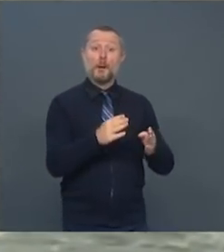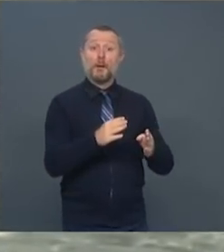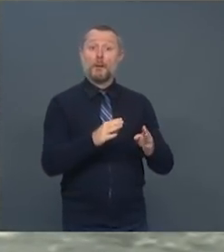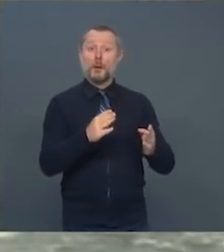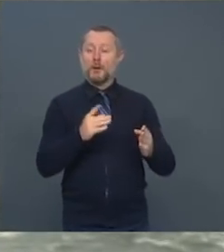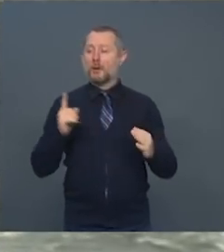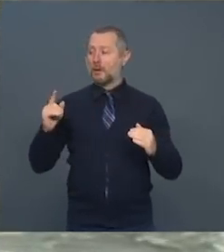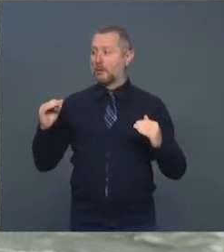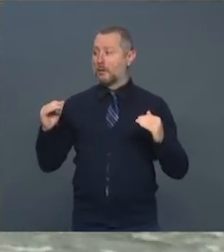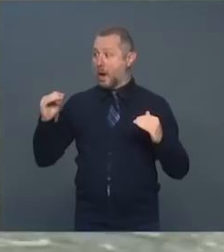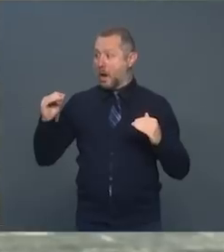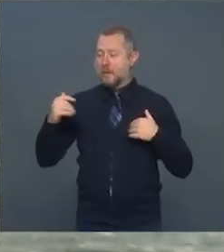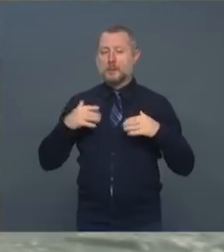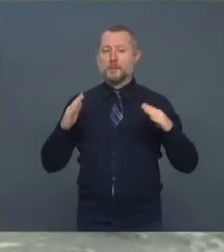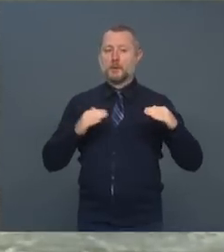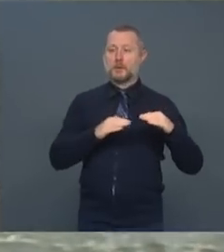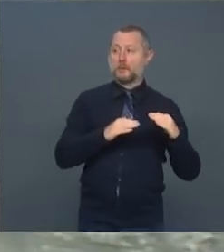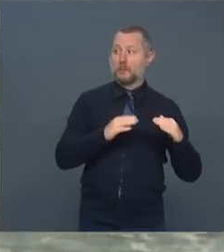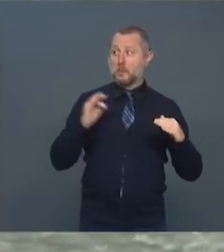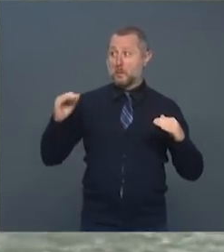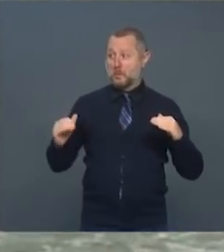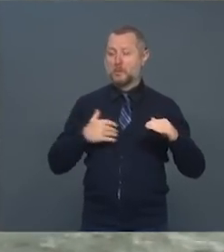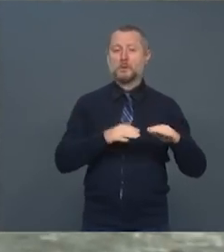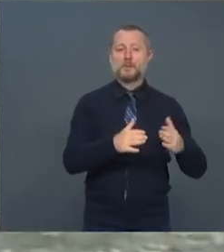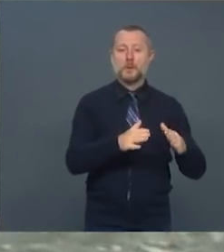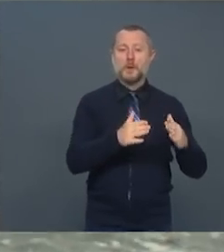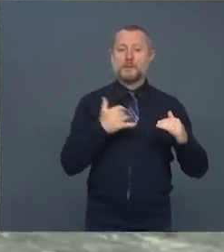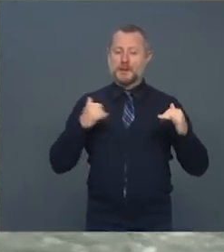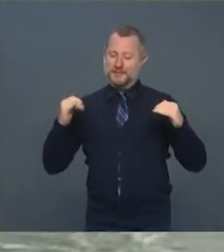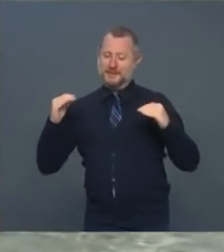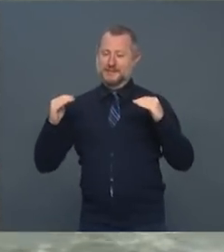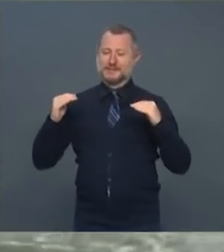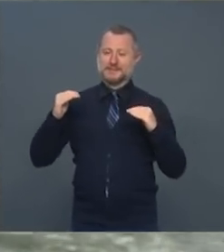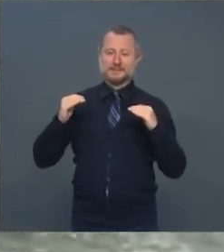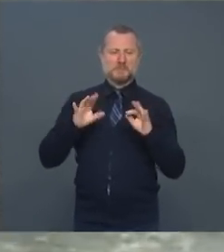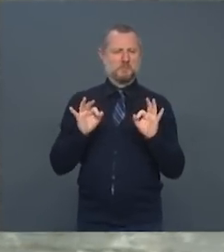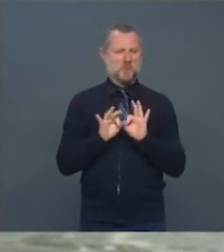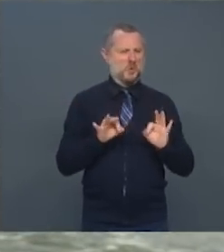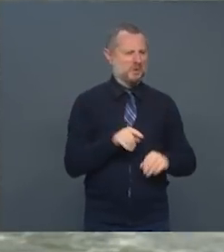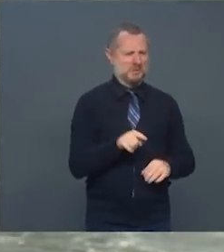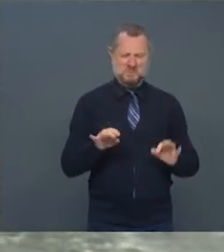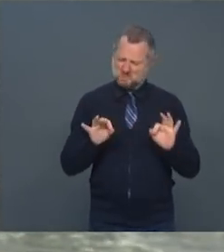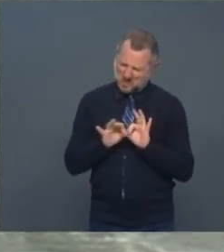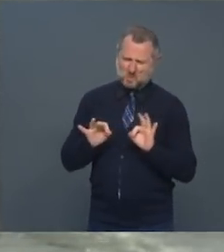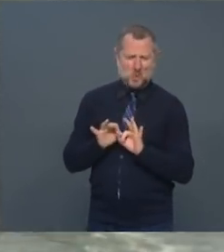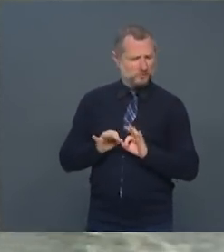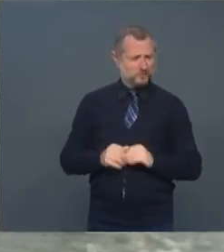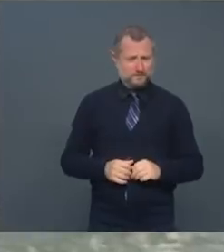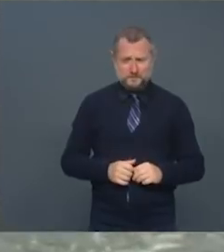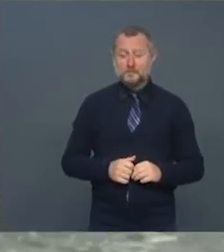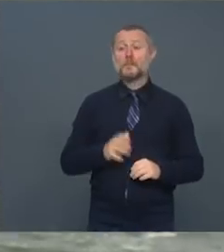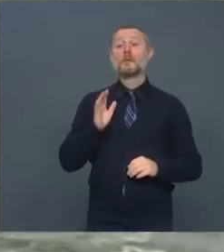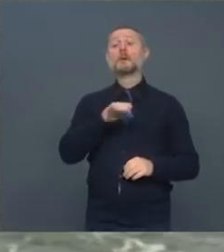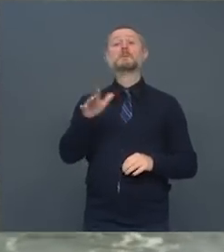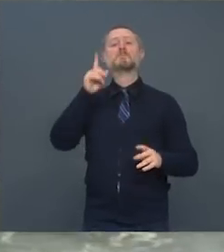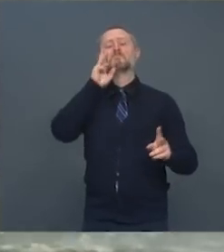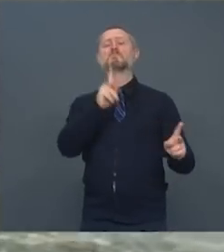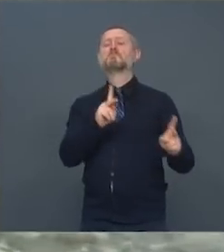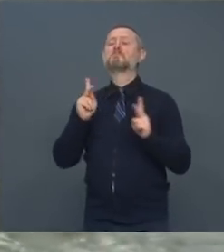to get right up to that 1%, okay? You want to drive from here